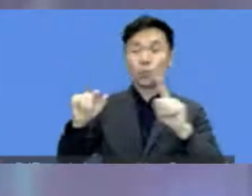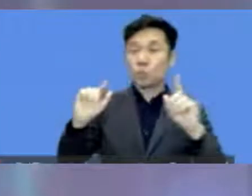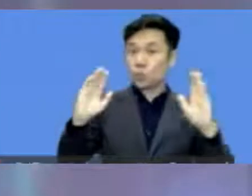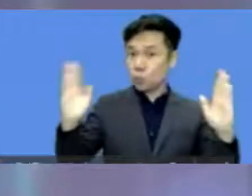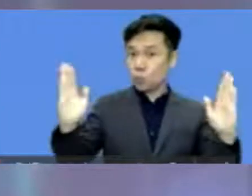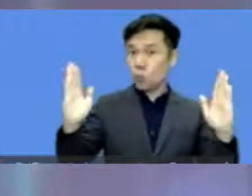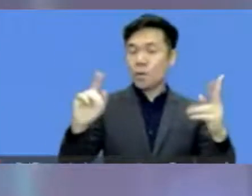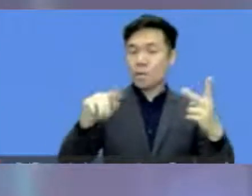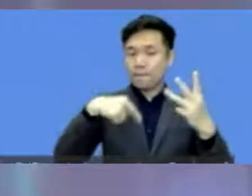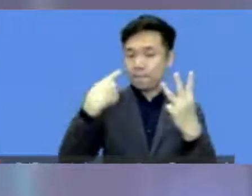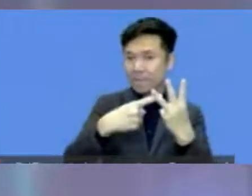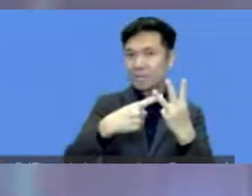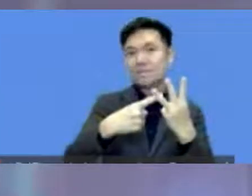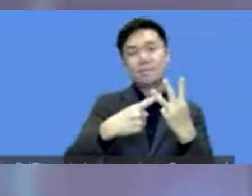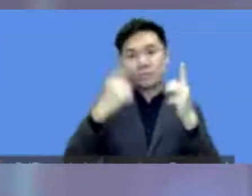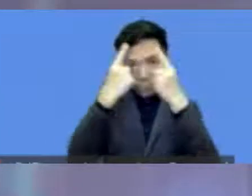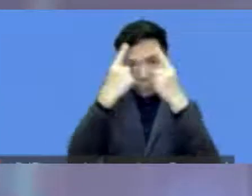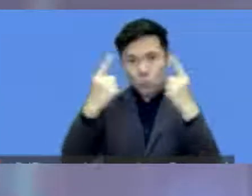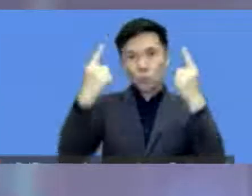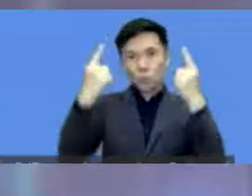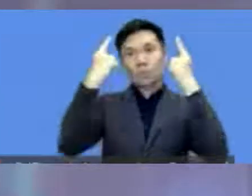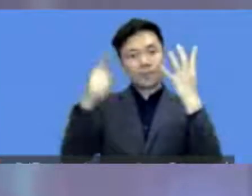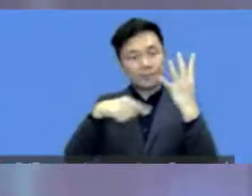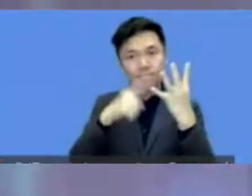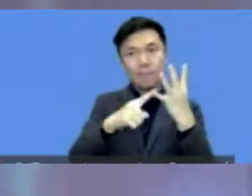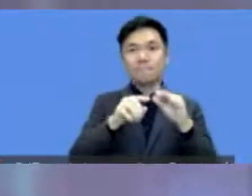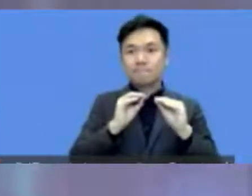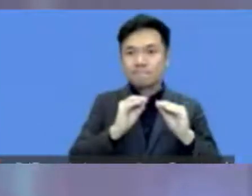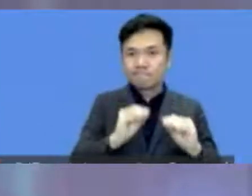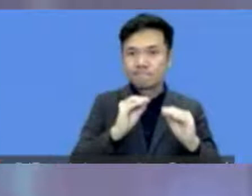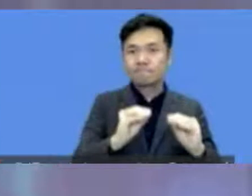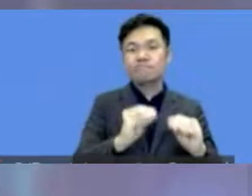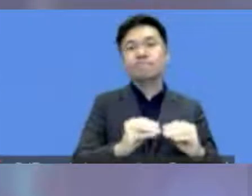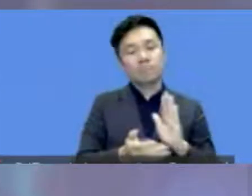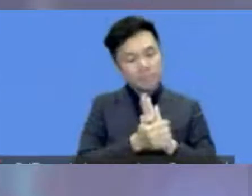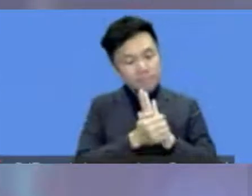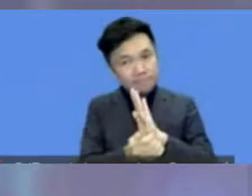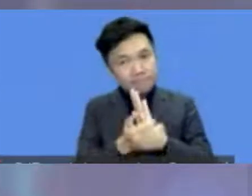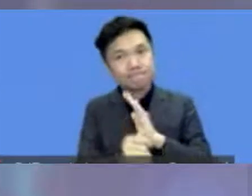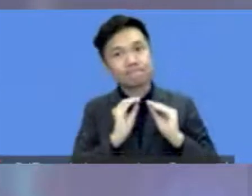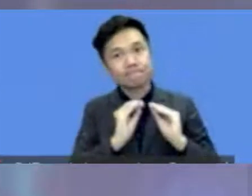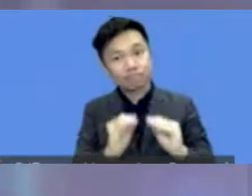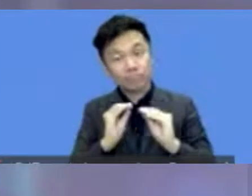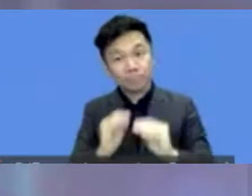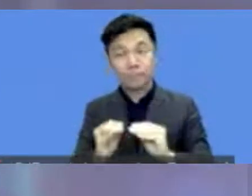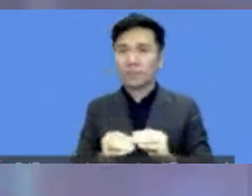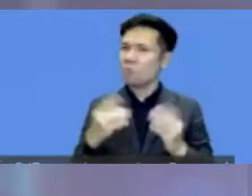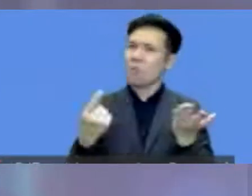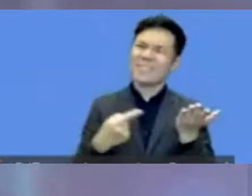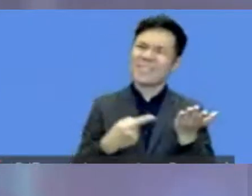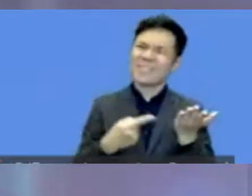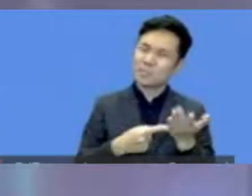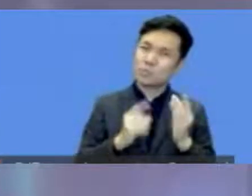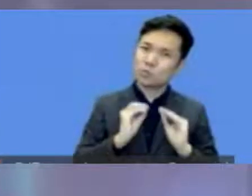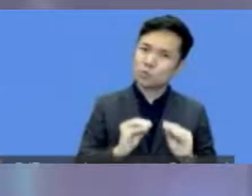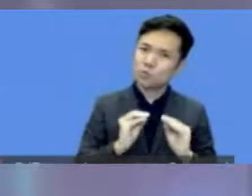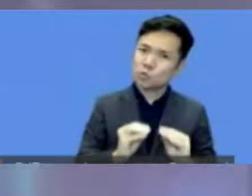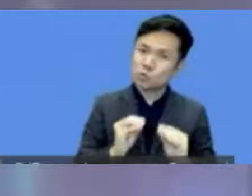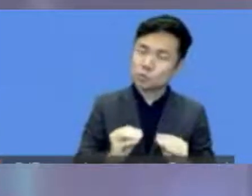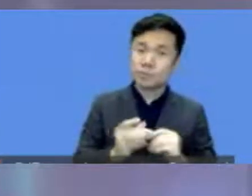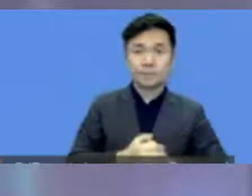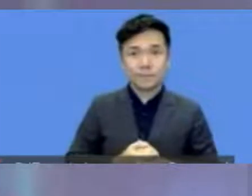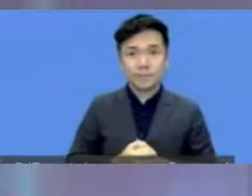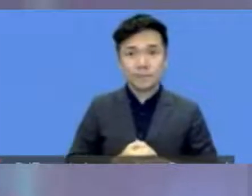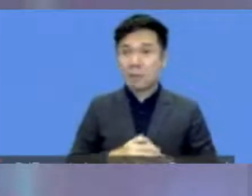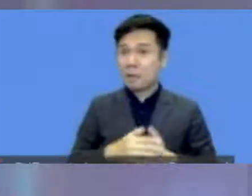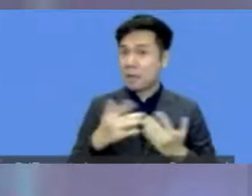vocational. During this time of pandemic, most of this vocational education are technical, that their